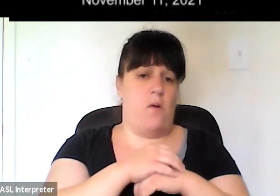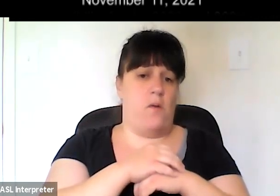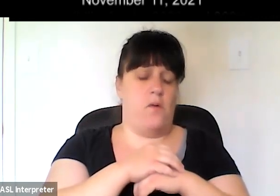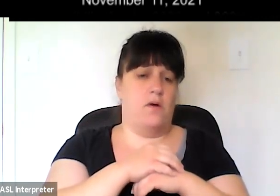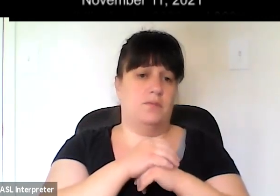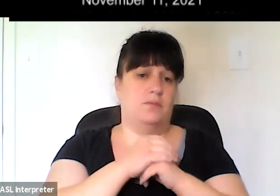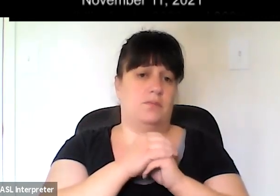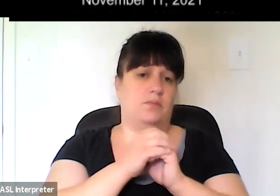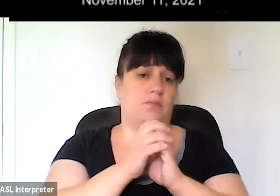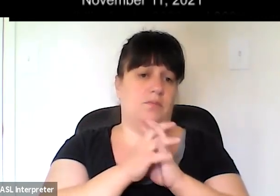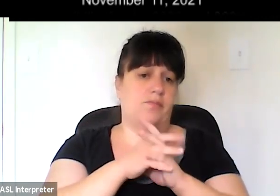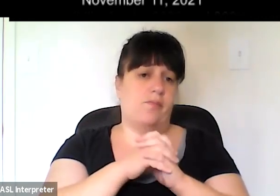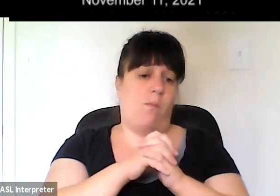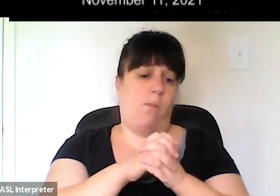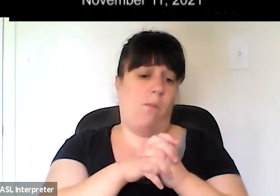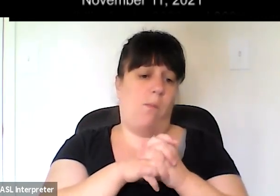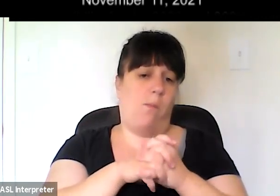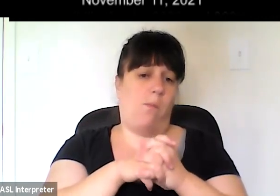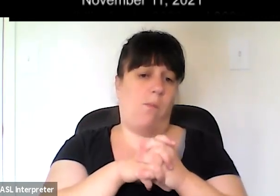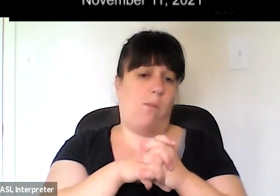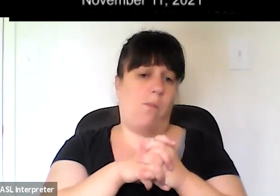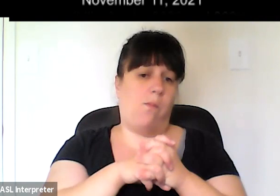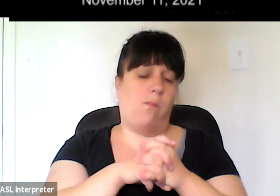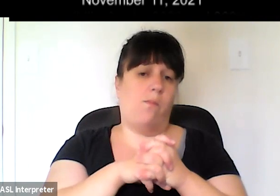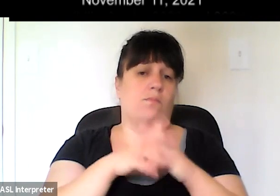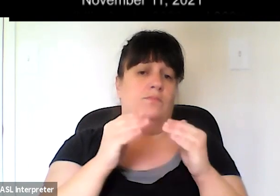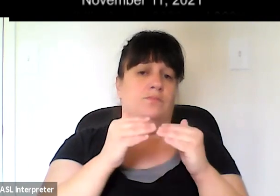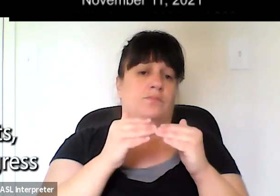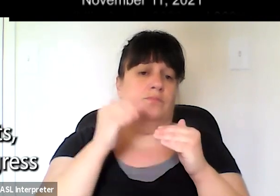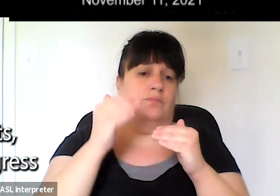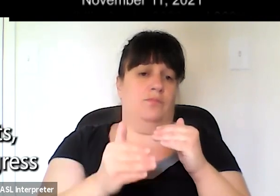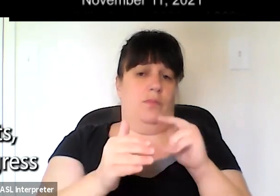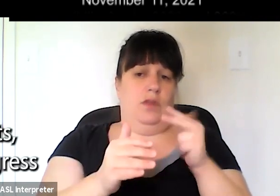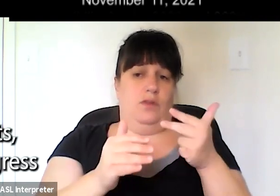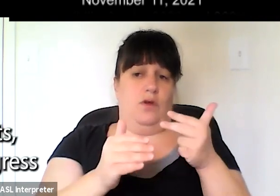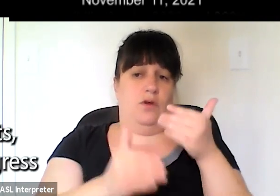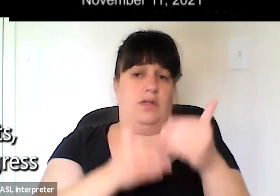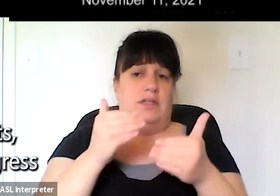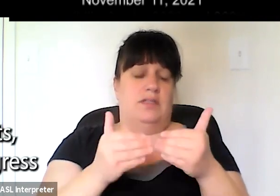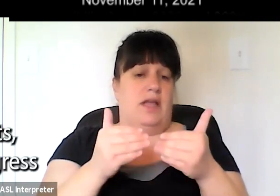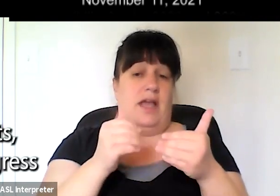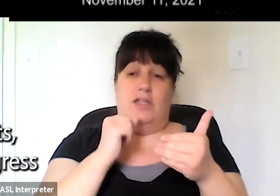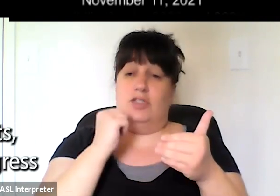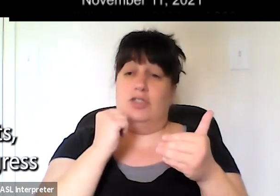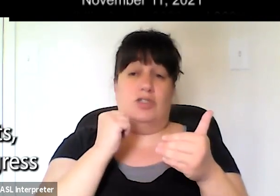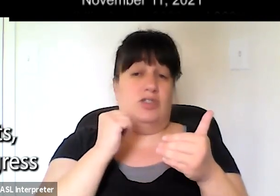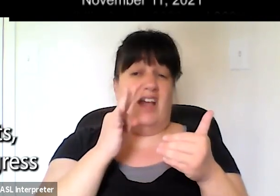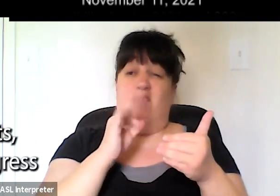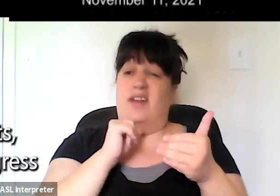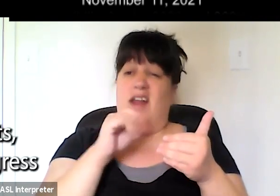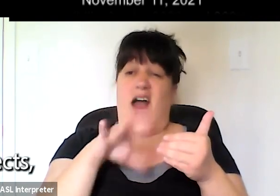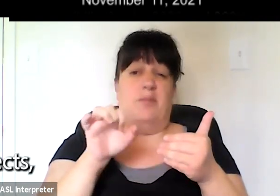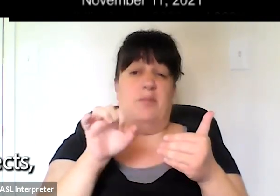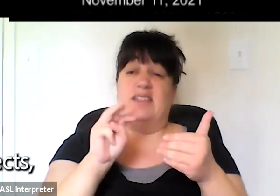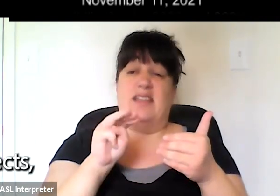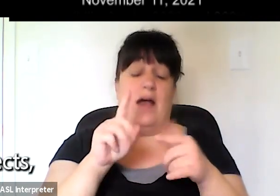presentation, which leads to the third stage, which I kind of discussed. When you don't pick STEM subjects, you are not going to be able